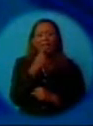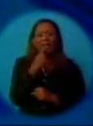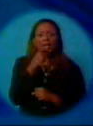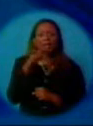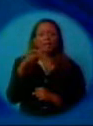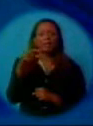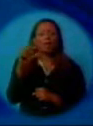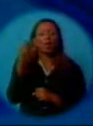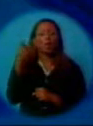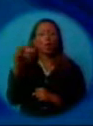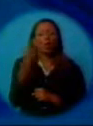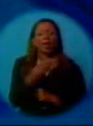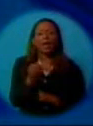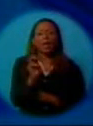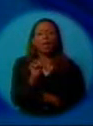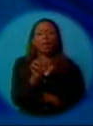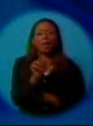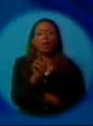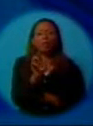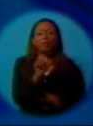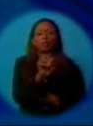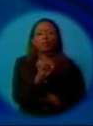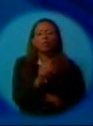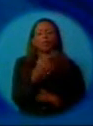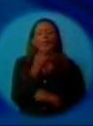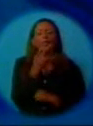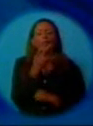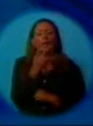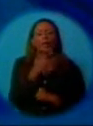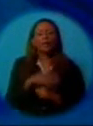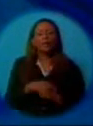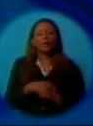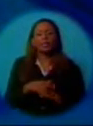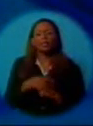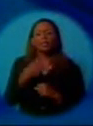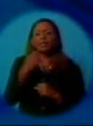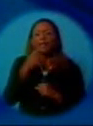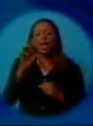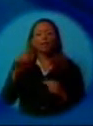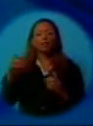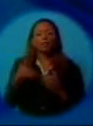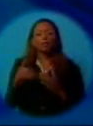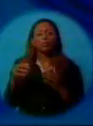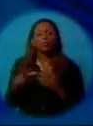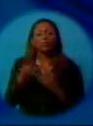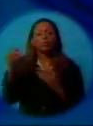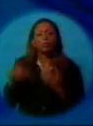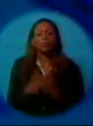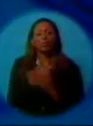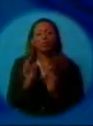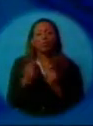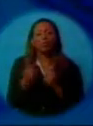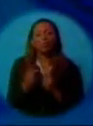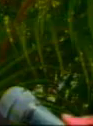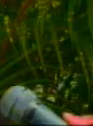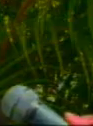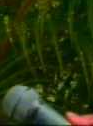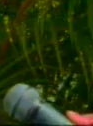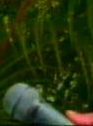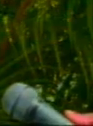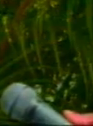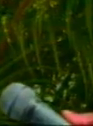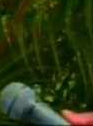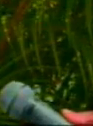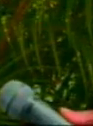of his executive. Ms. Ford's comments come days before the members of APTO choose a new executive to run the organization. The